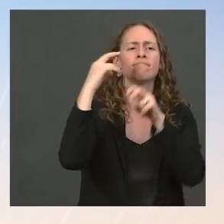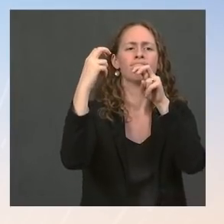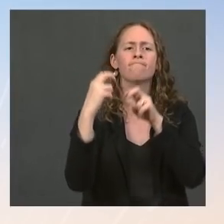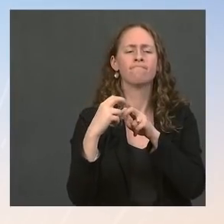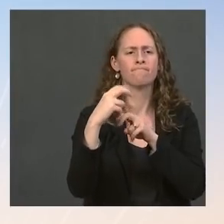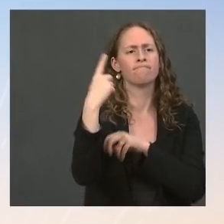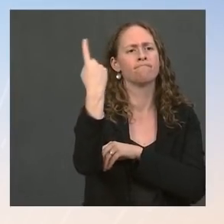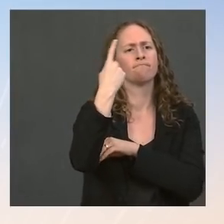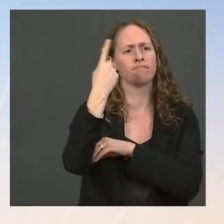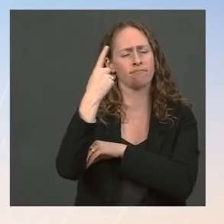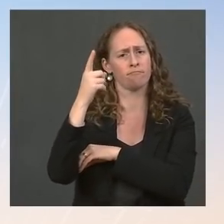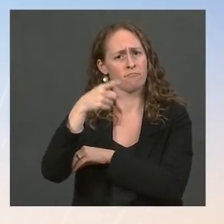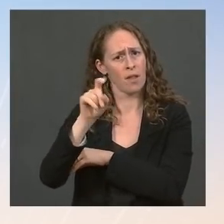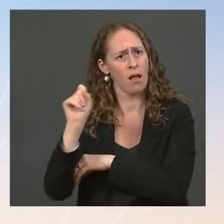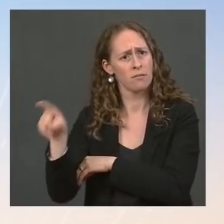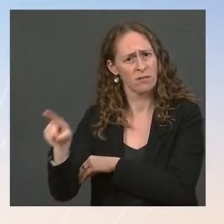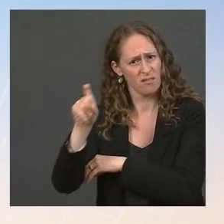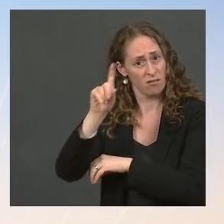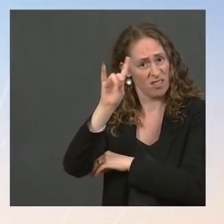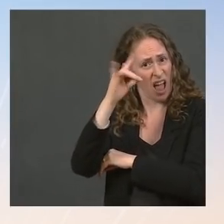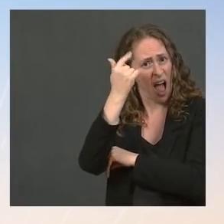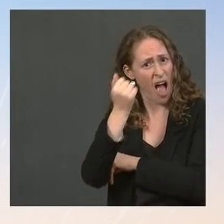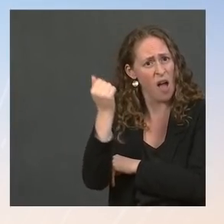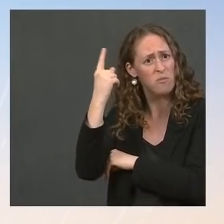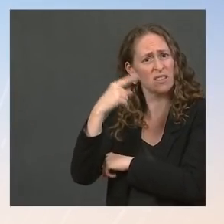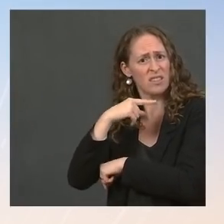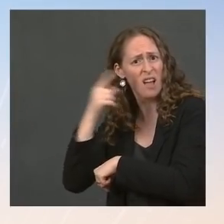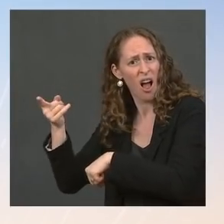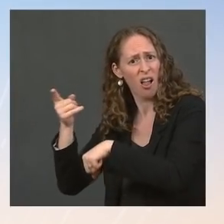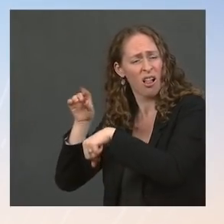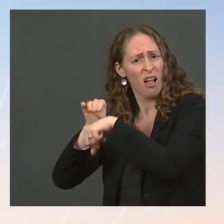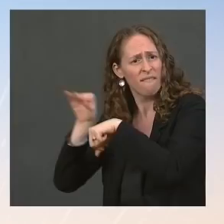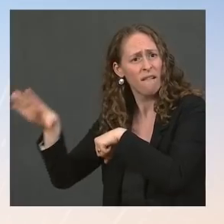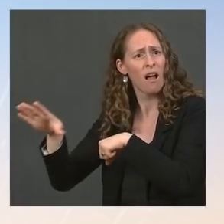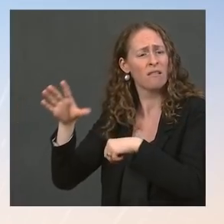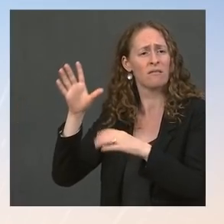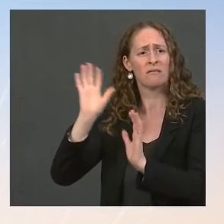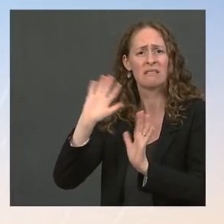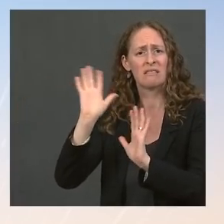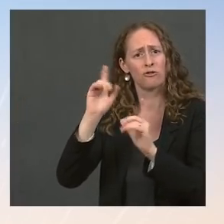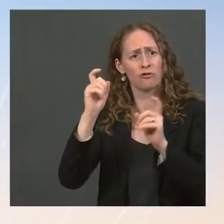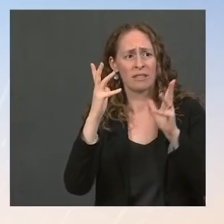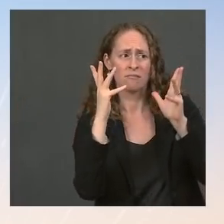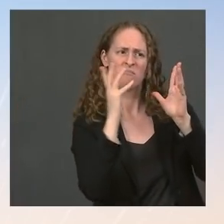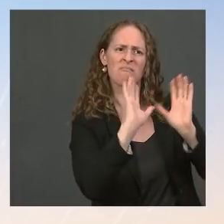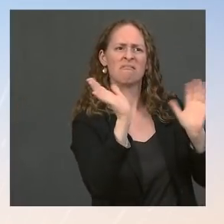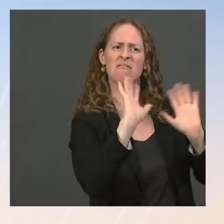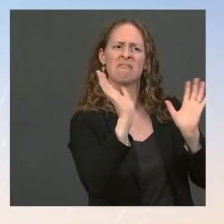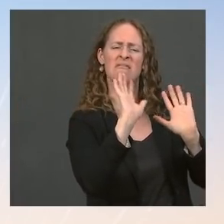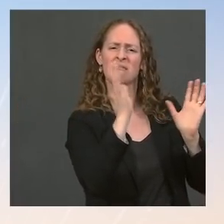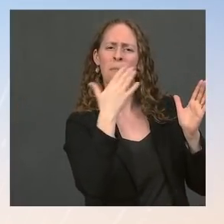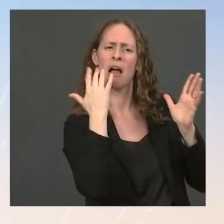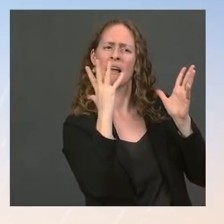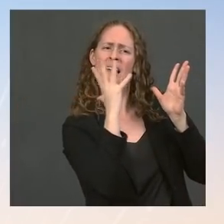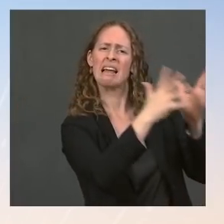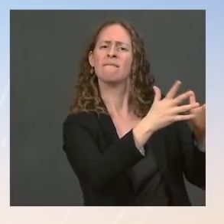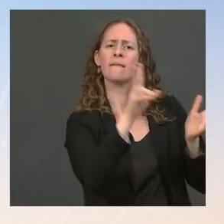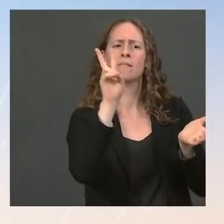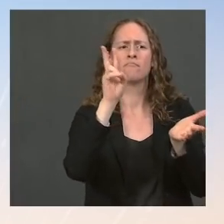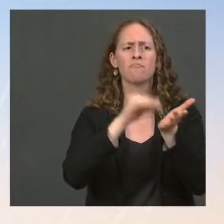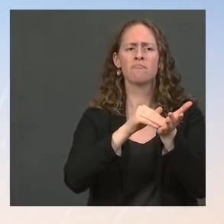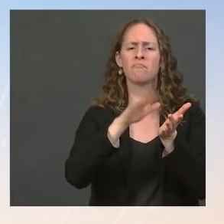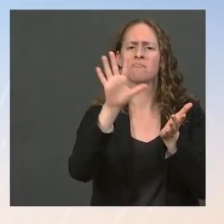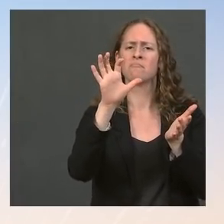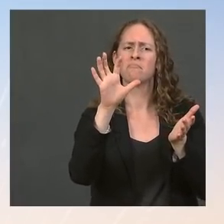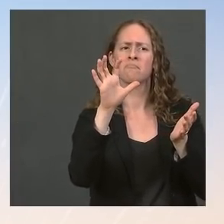did not tell you, no, we should keep 2,500 troops. It's been a stable situation for the last several years. We can do that. We can continue to do that. No